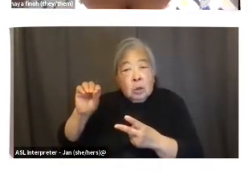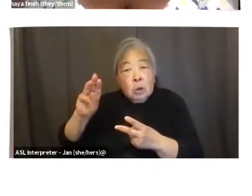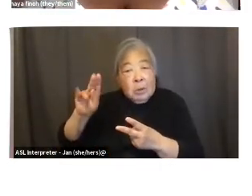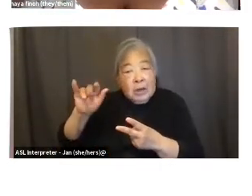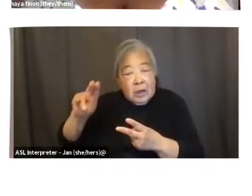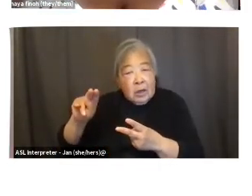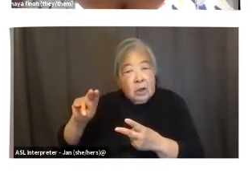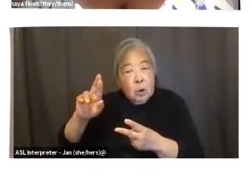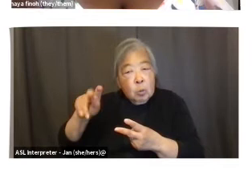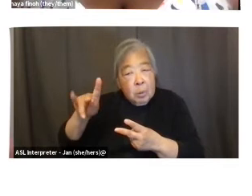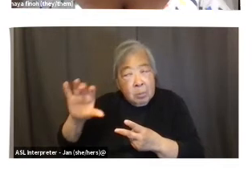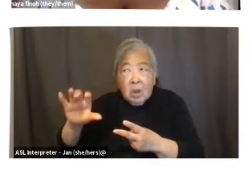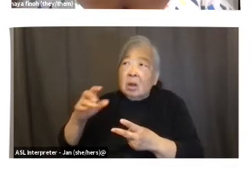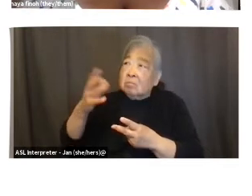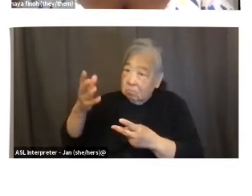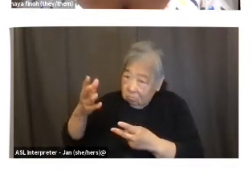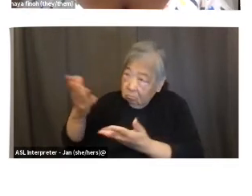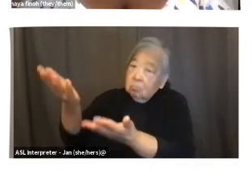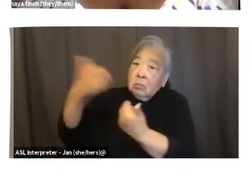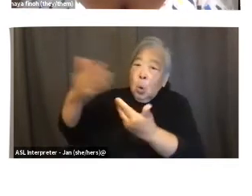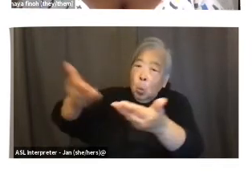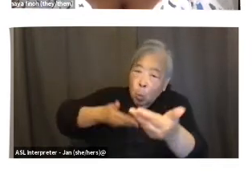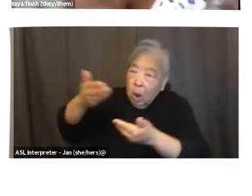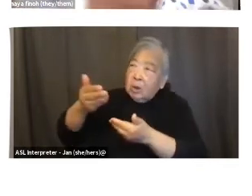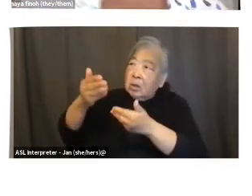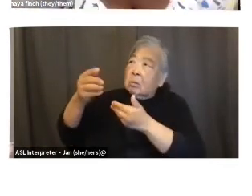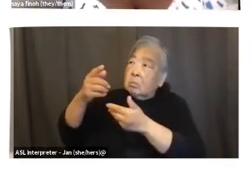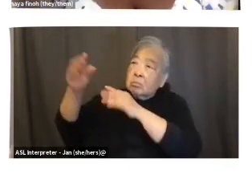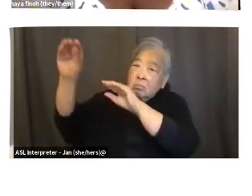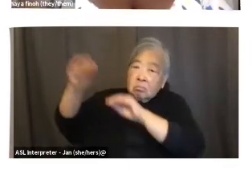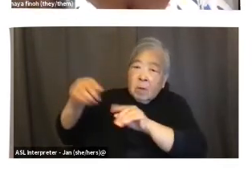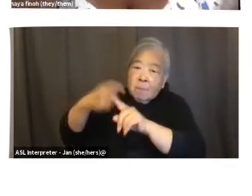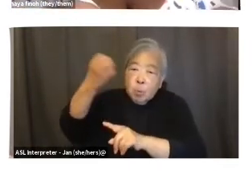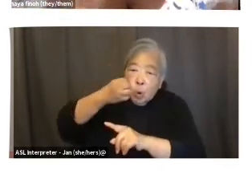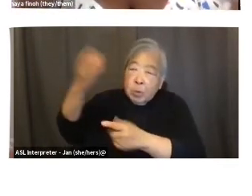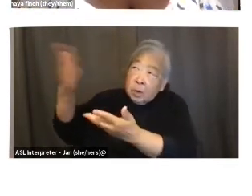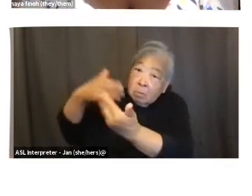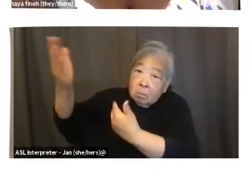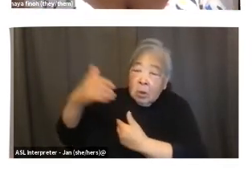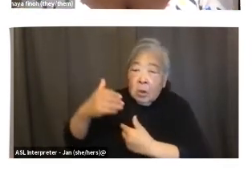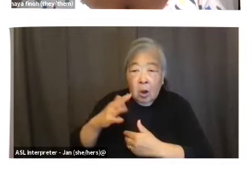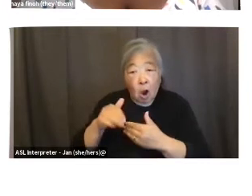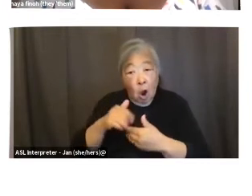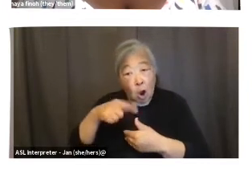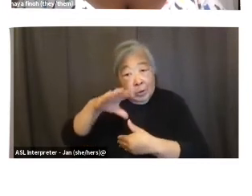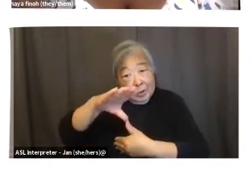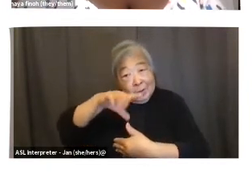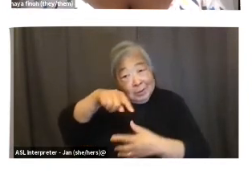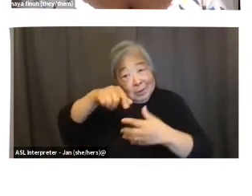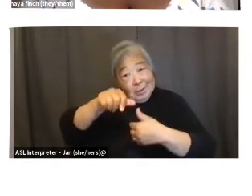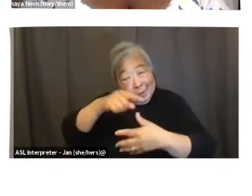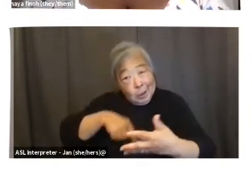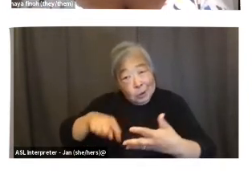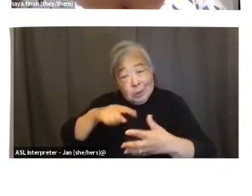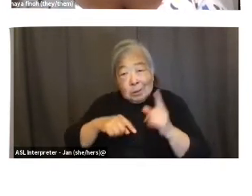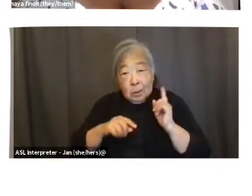European immigrants in the early 1900s. In all of these nations, it was a concerted effort by